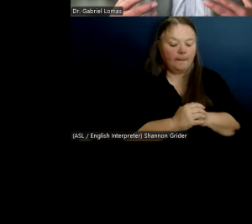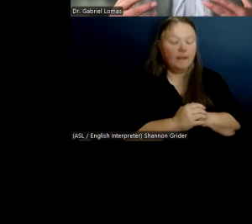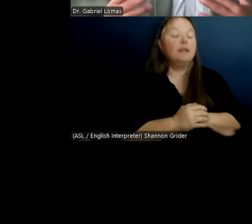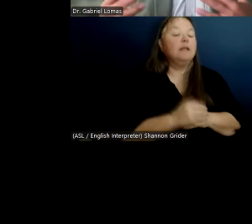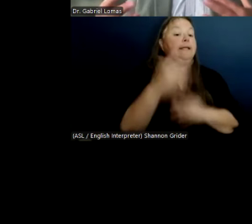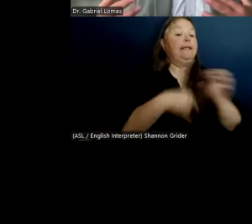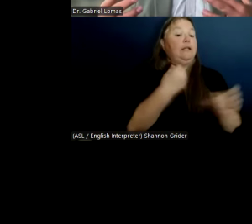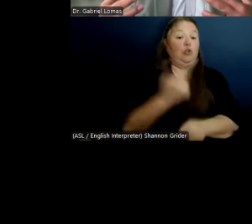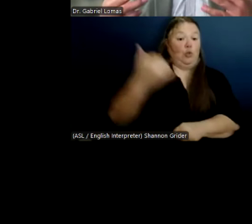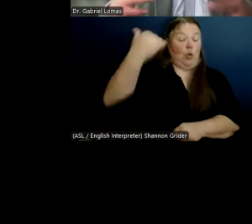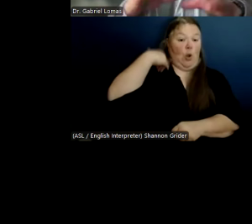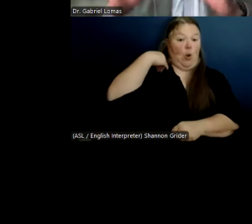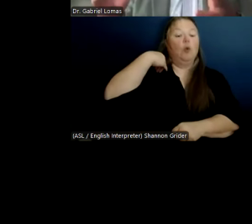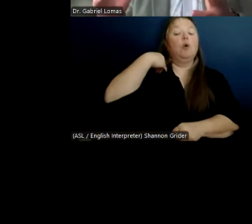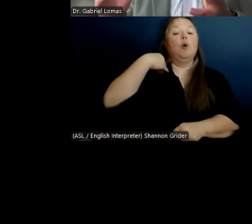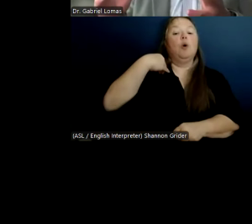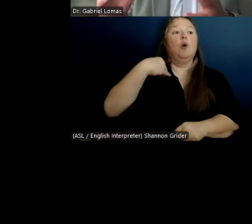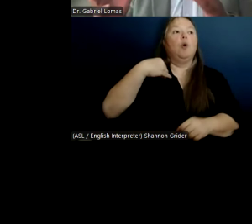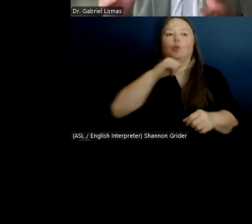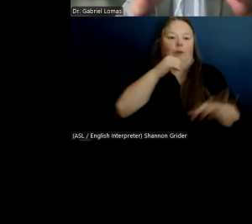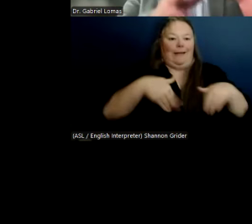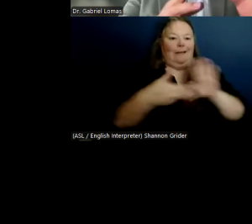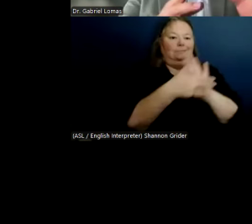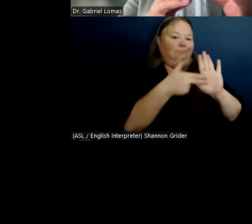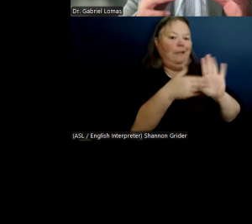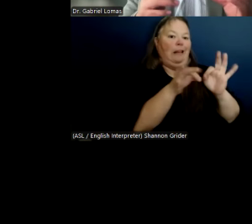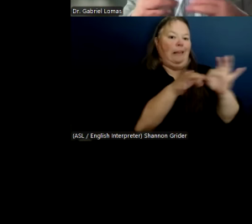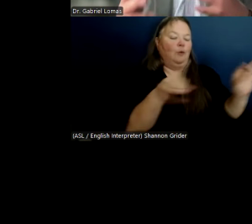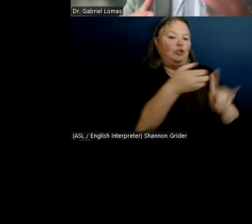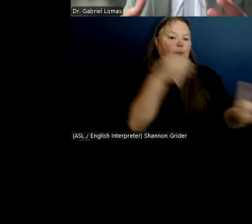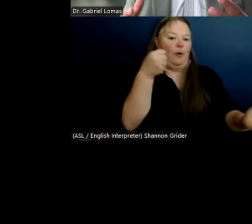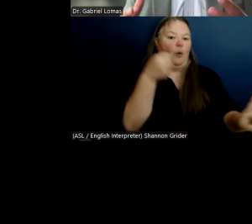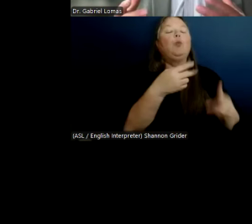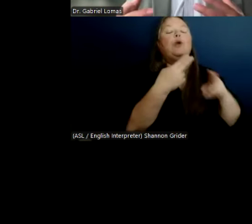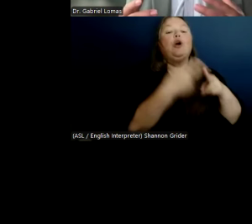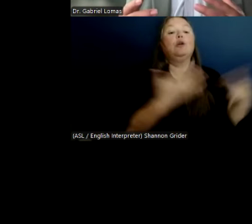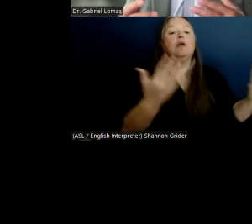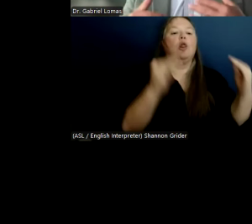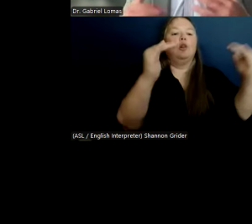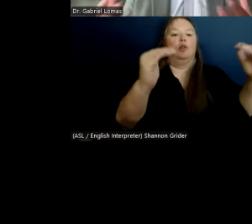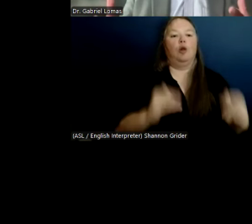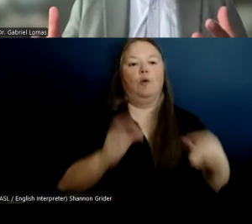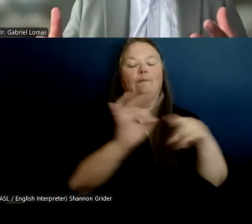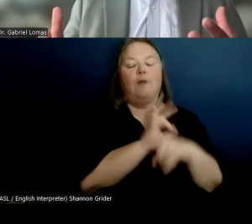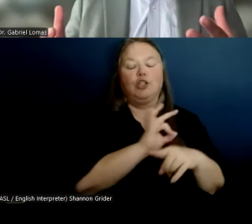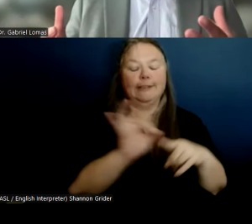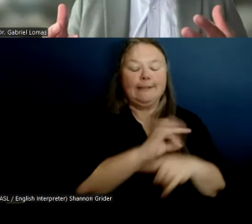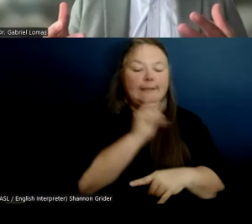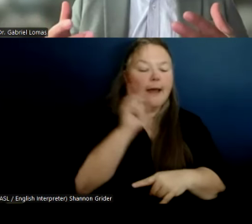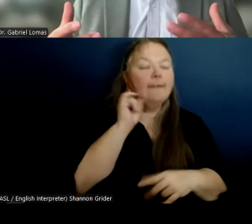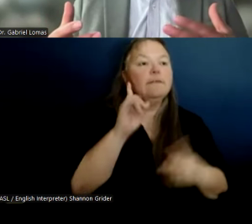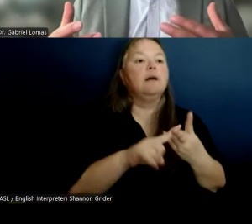what we thought was language deprivation. Before we had the term language deprivation, we used to call this the lower functioning deaf or multi-handicap